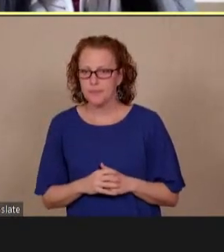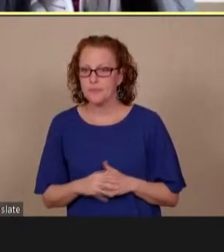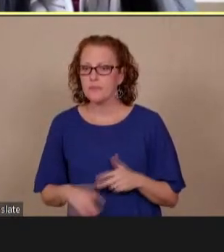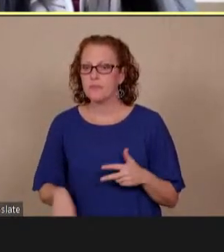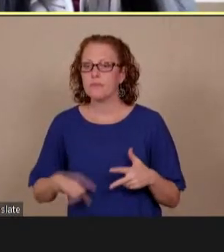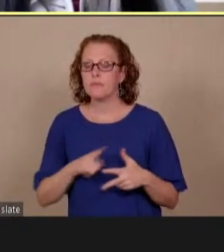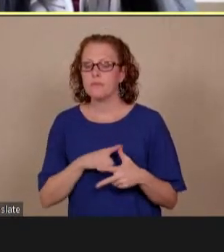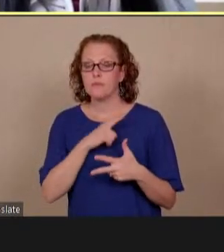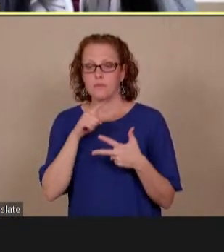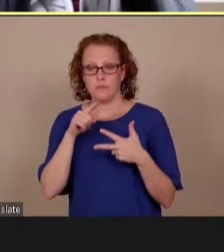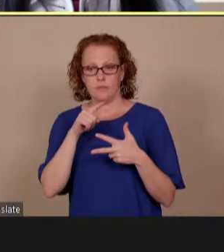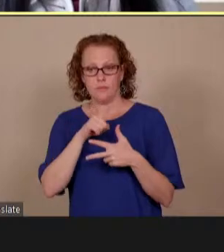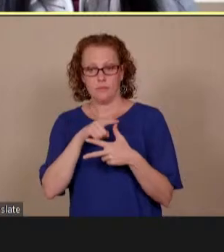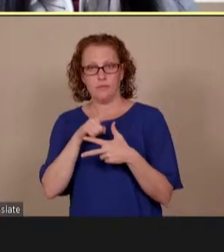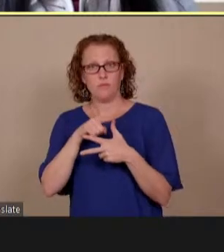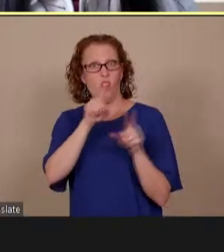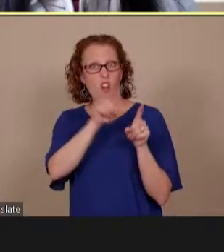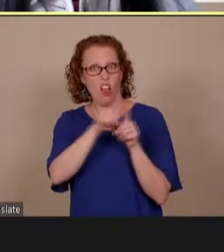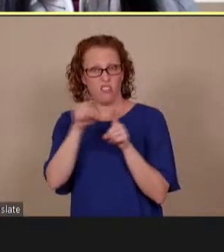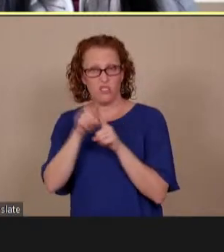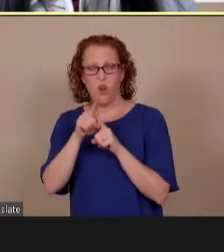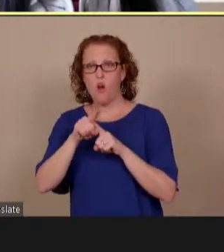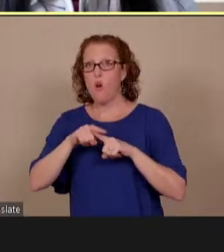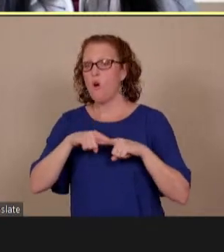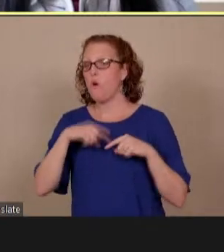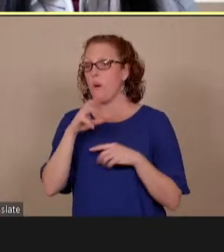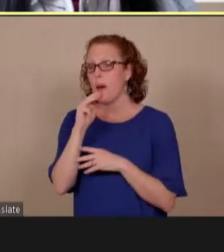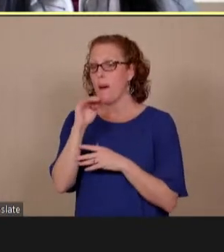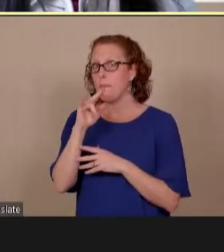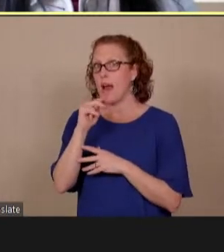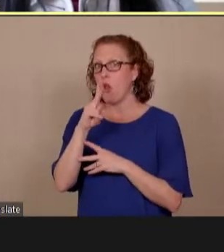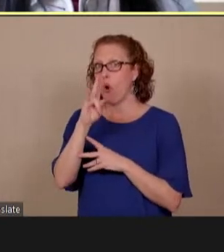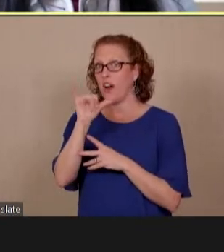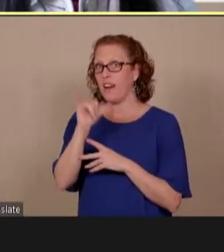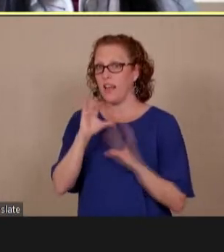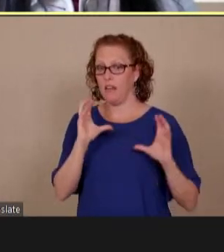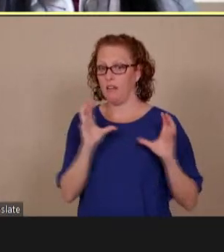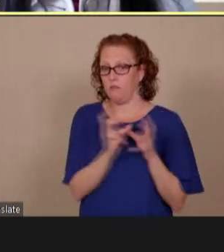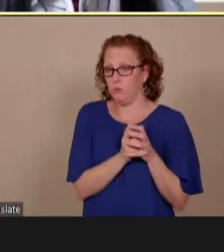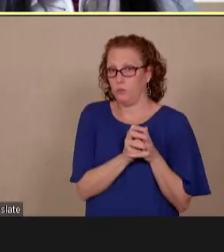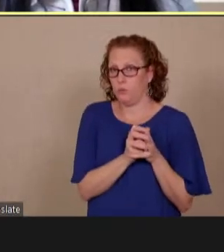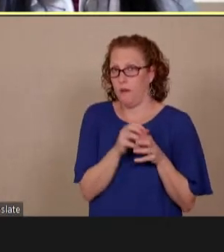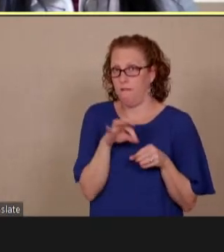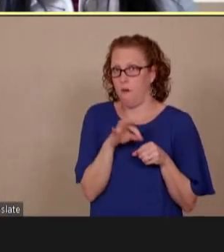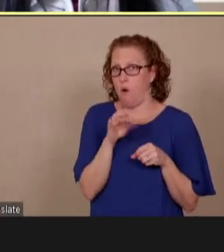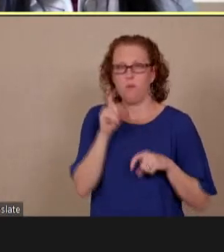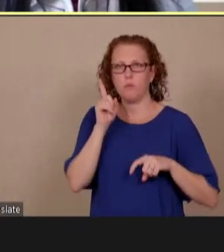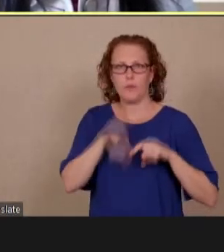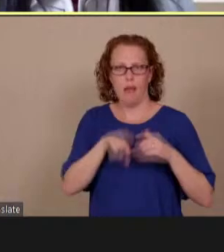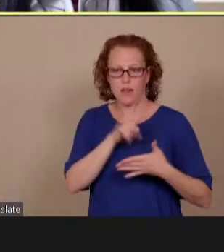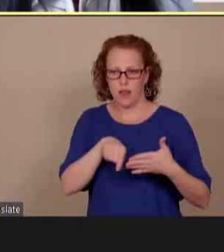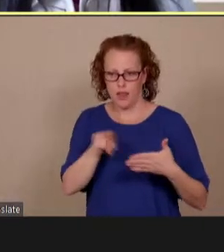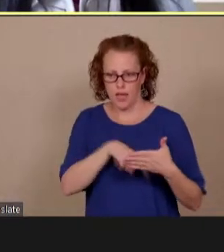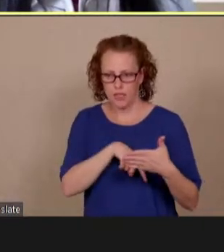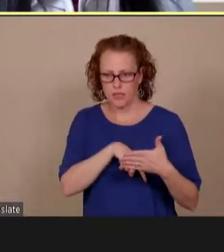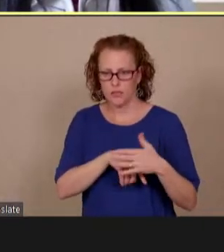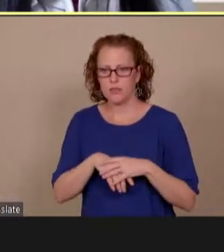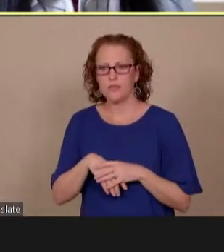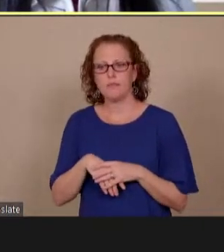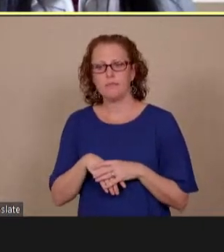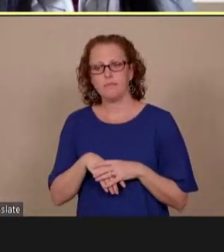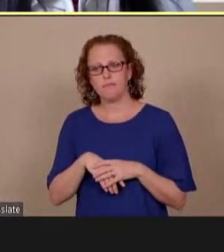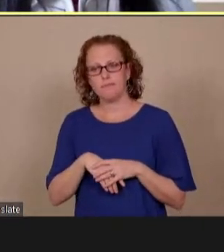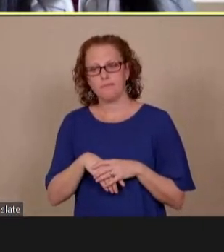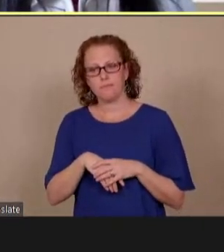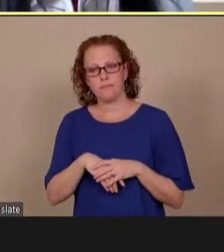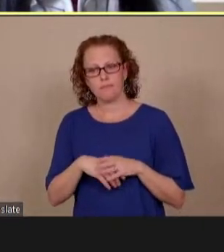law, the minority vote cannot be diluted. Racial gerrymandering is prohibited. And if there is an ability to draw a